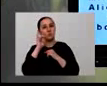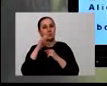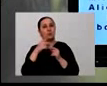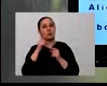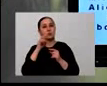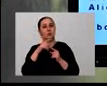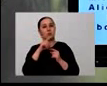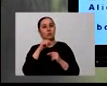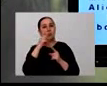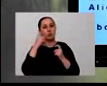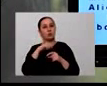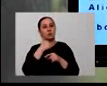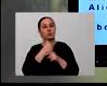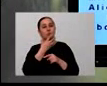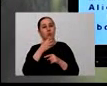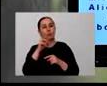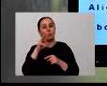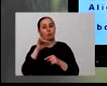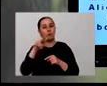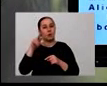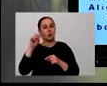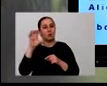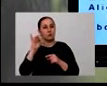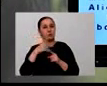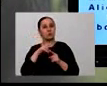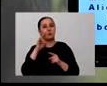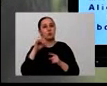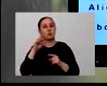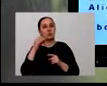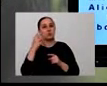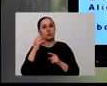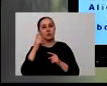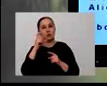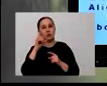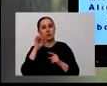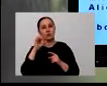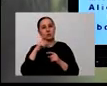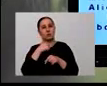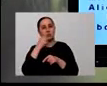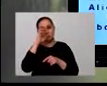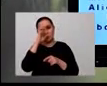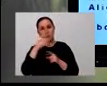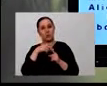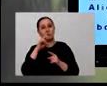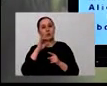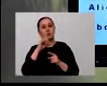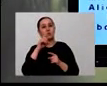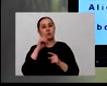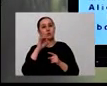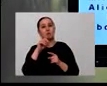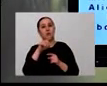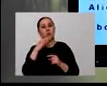Buxoroning katta mullasi. Nodir shoh Eron shohi, Rizo Qulixon Nodir shohning o'g'li, Mirzo